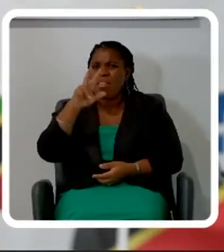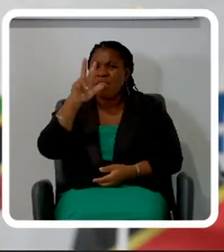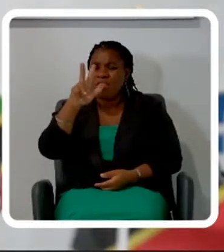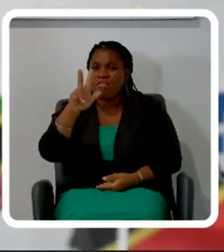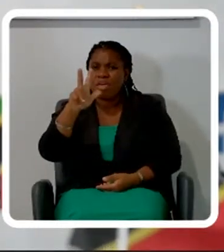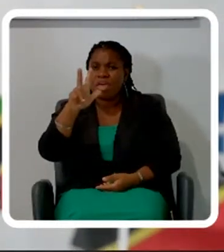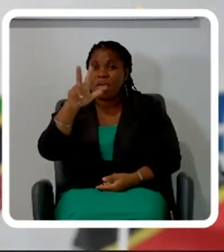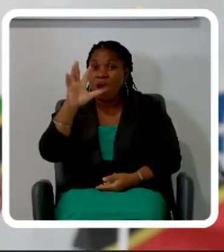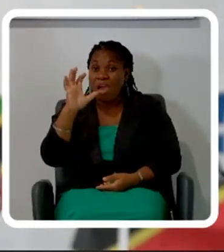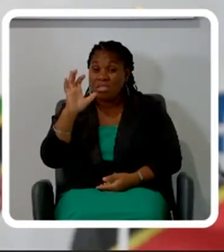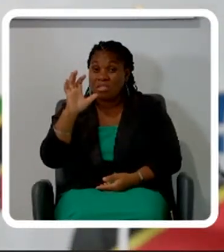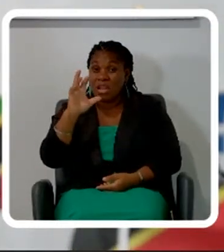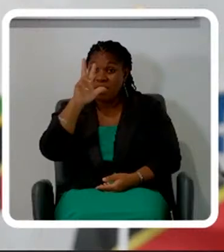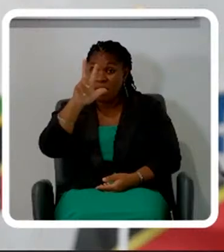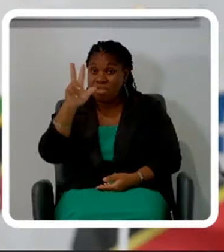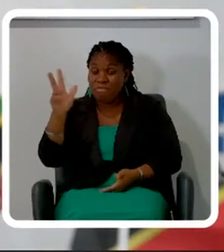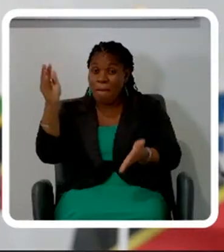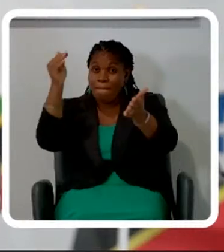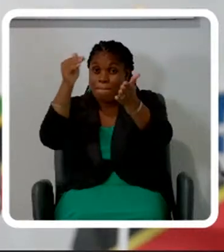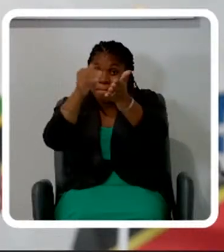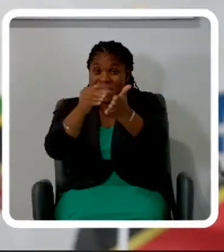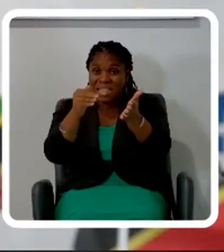$333 million in debt.